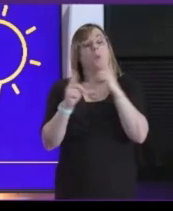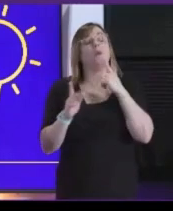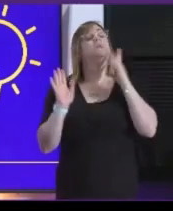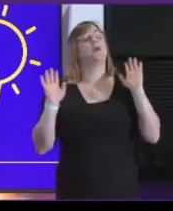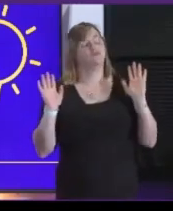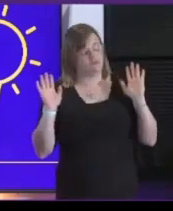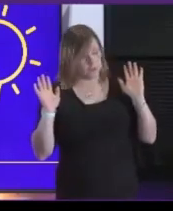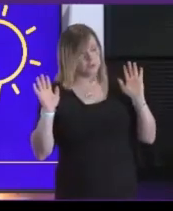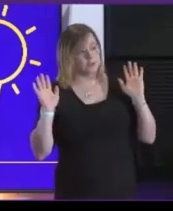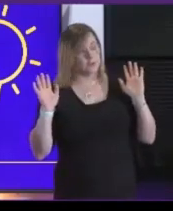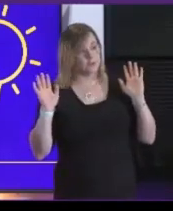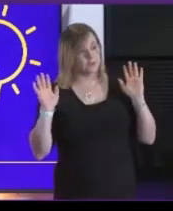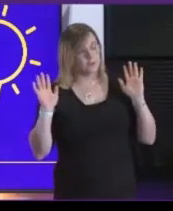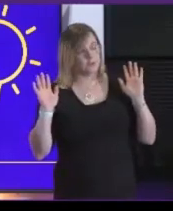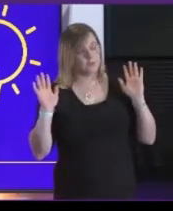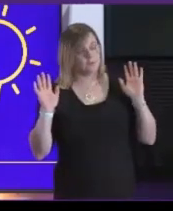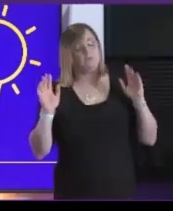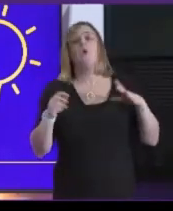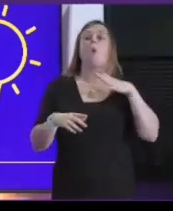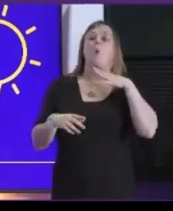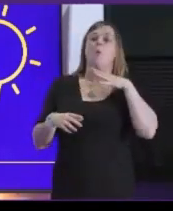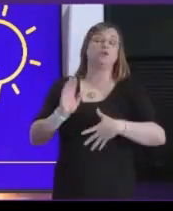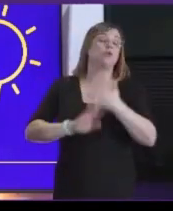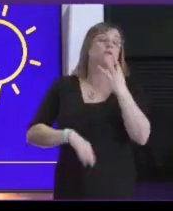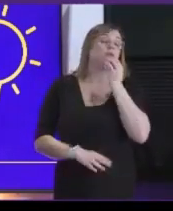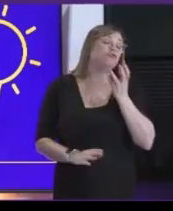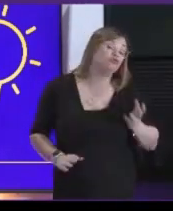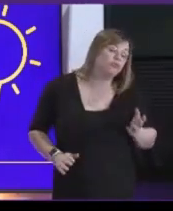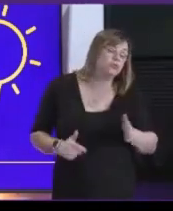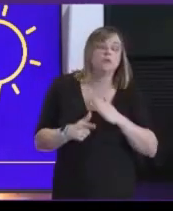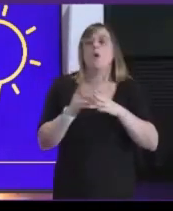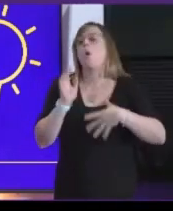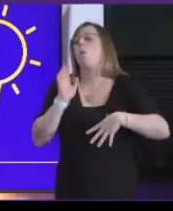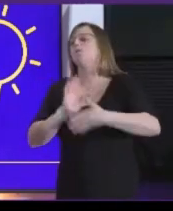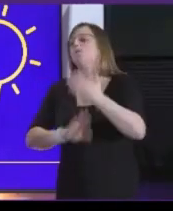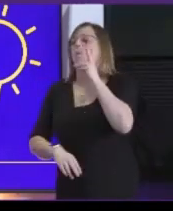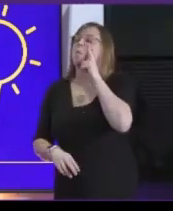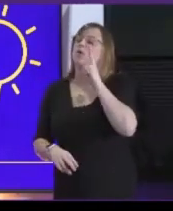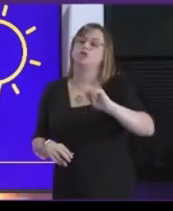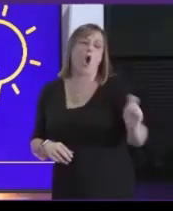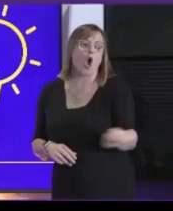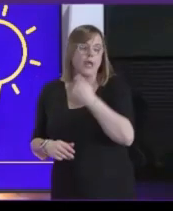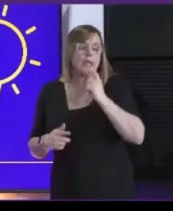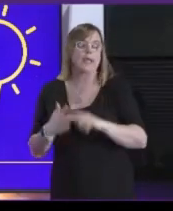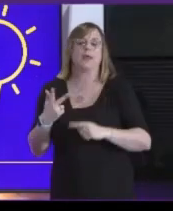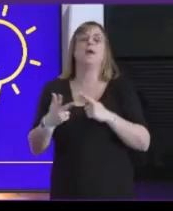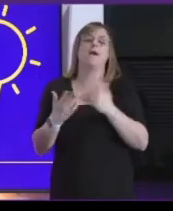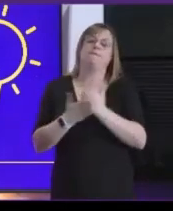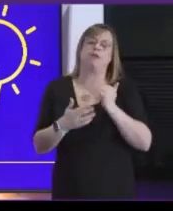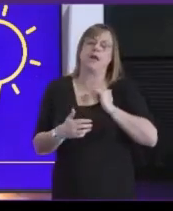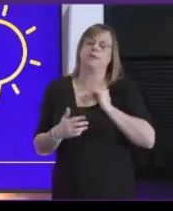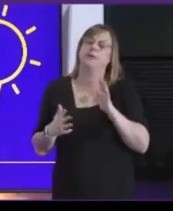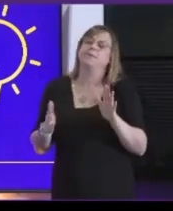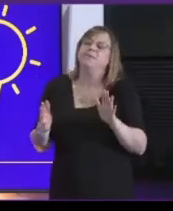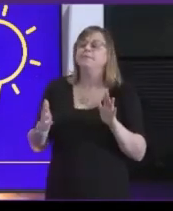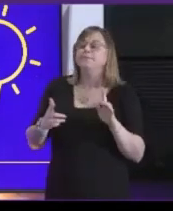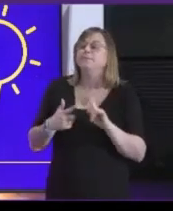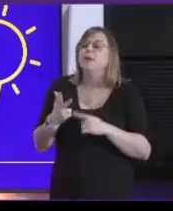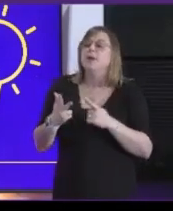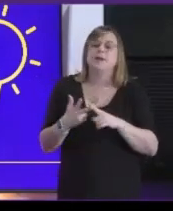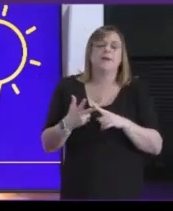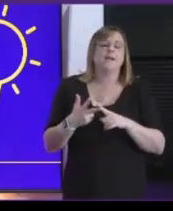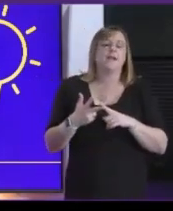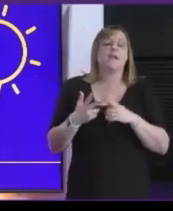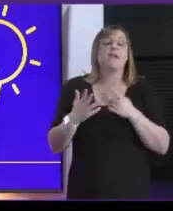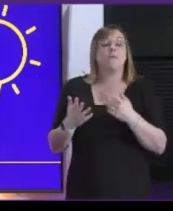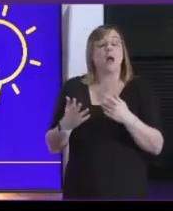say, well, we want to go for lunch. We want to go to a hockey game. Very Canada. But